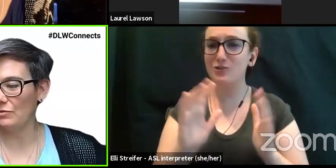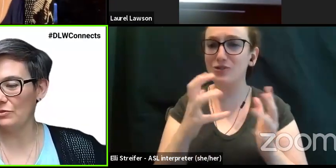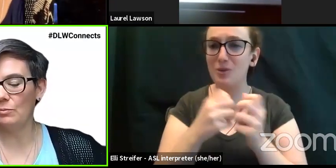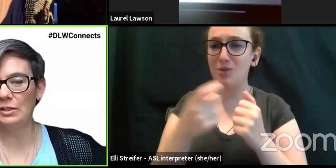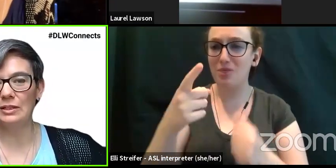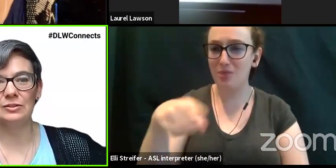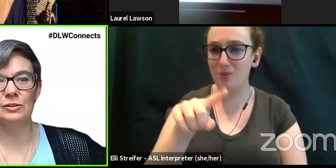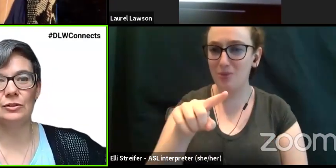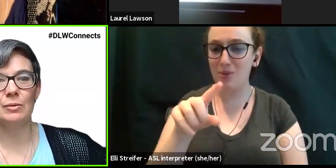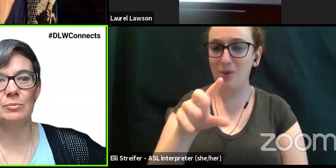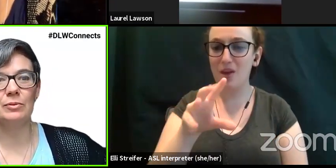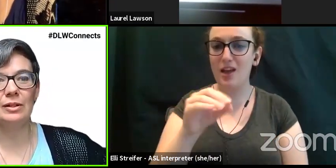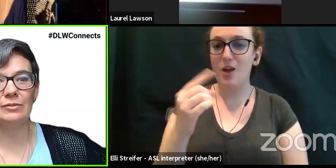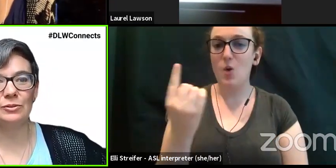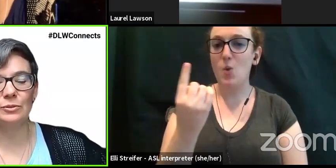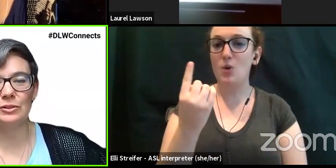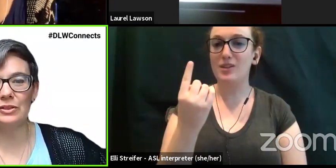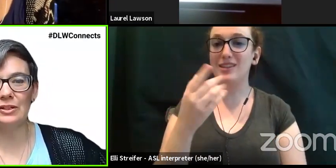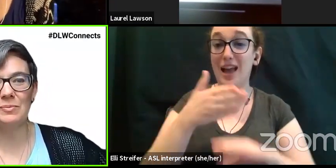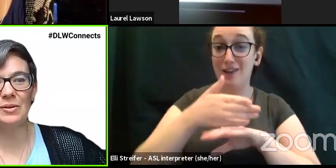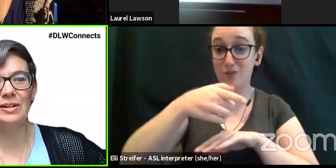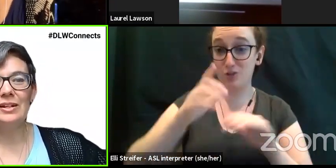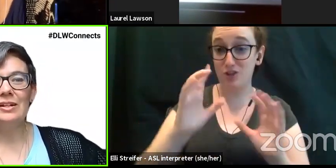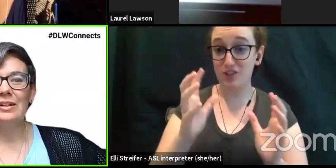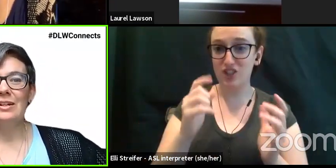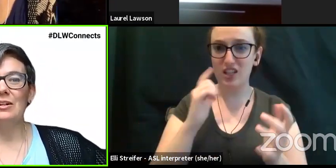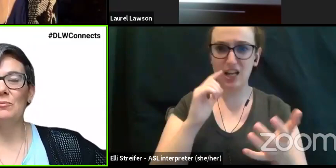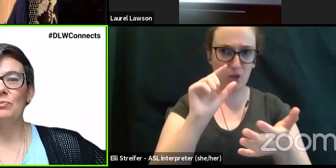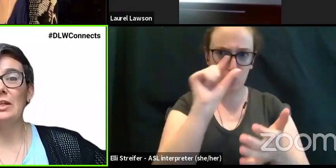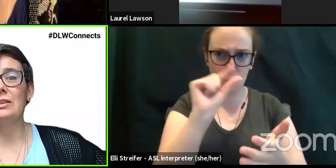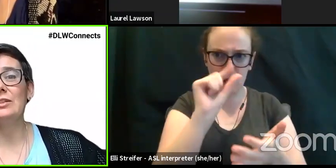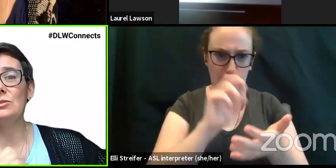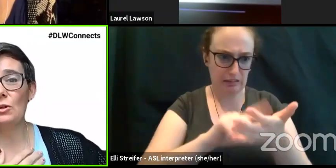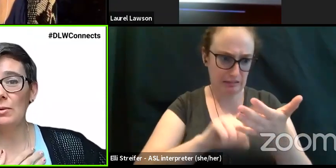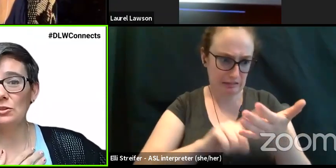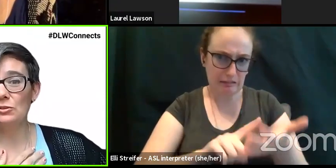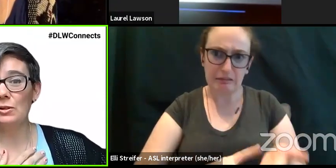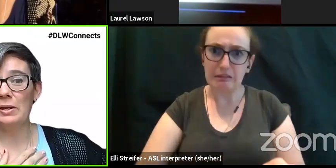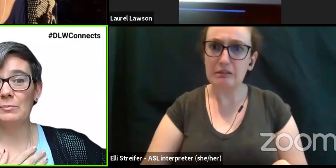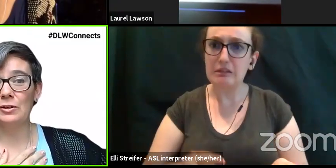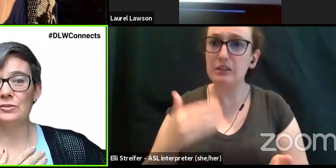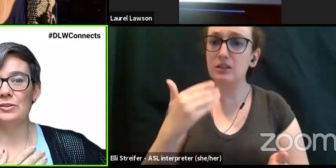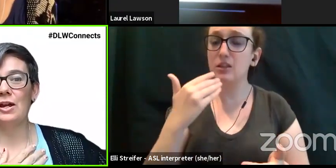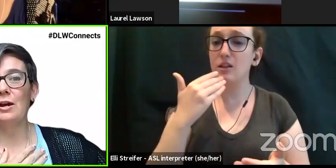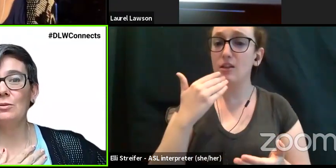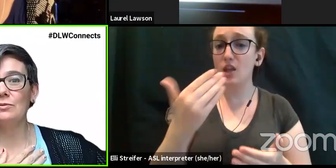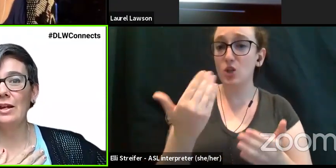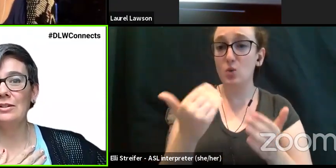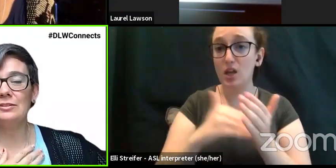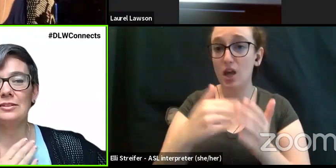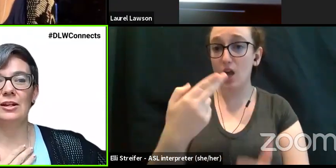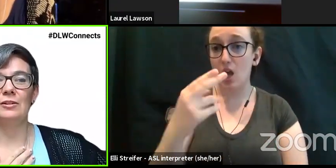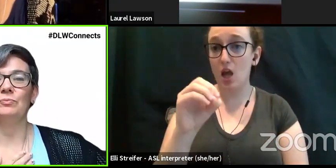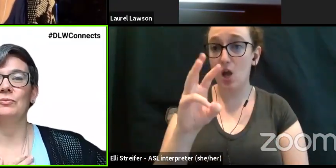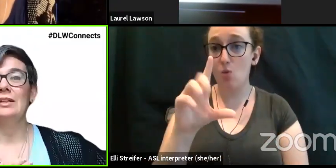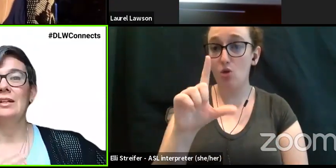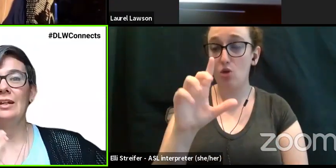always have so many things to look up afterwards and think about. And thank you so much to our pet partners at